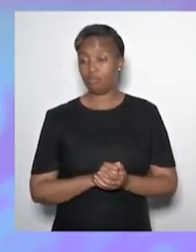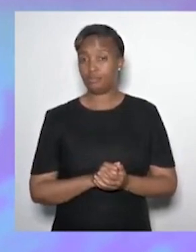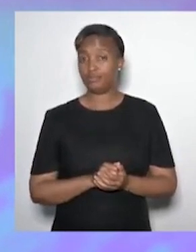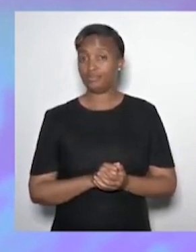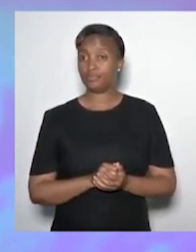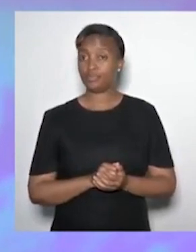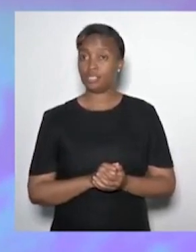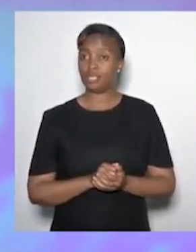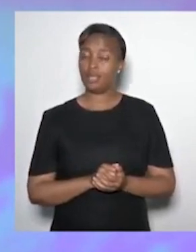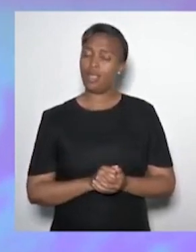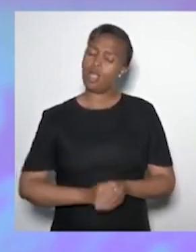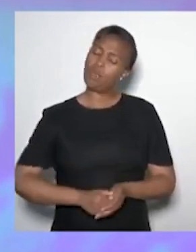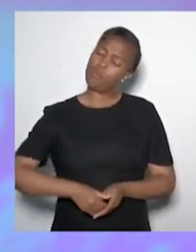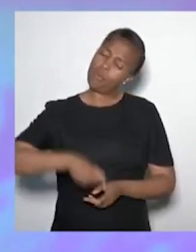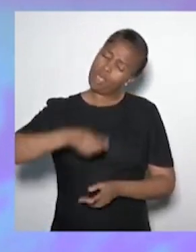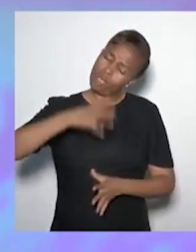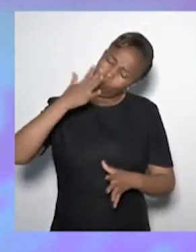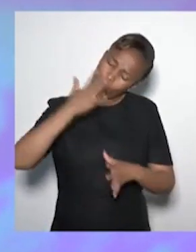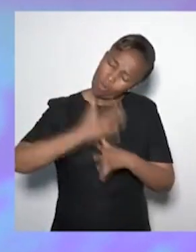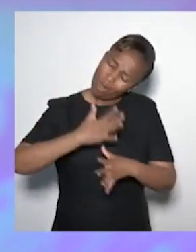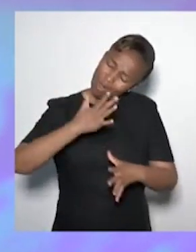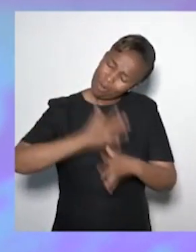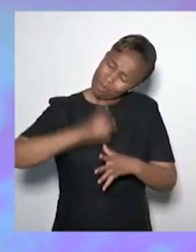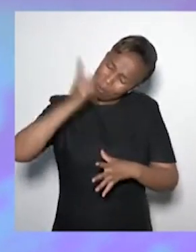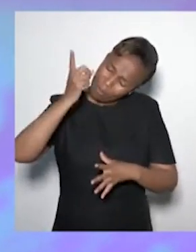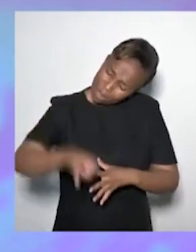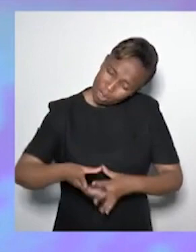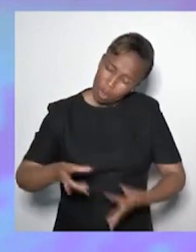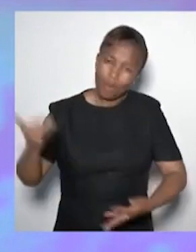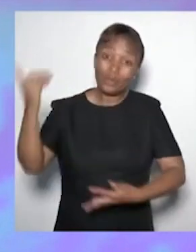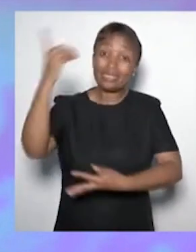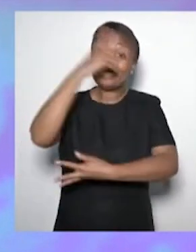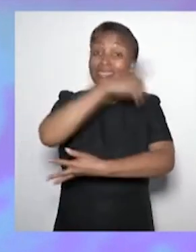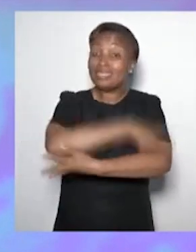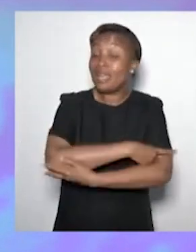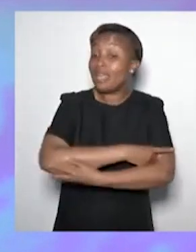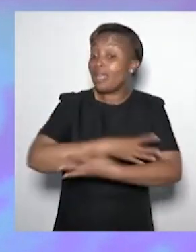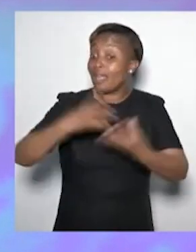we must work while it is still day.